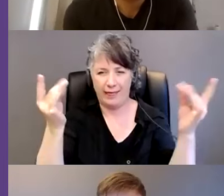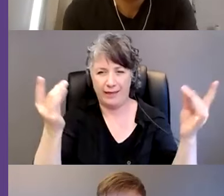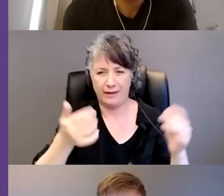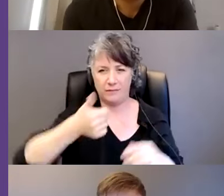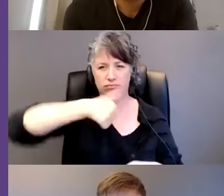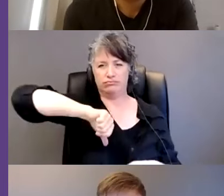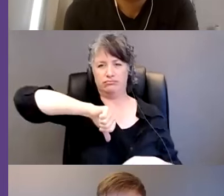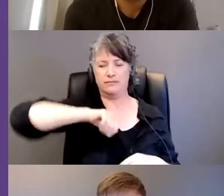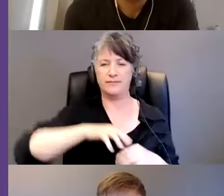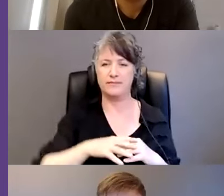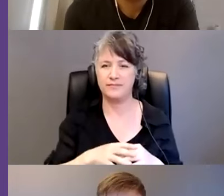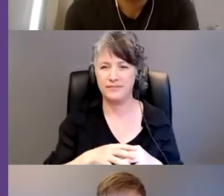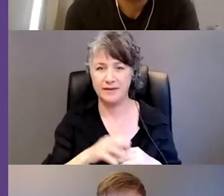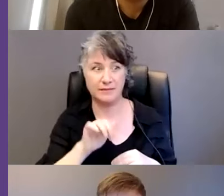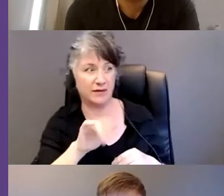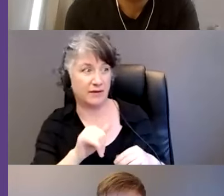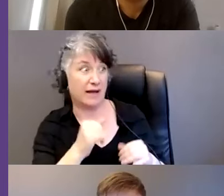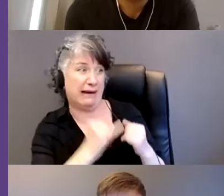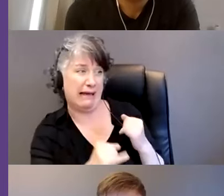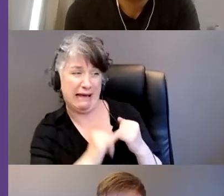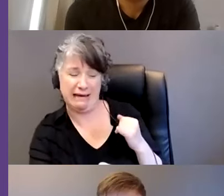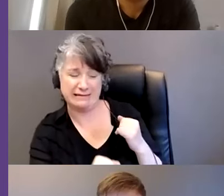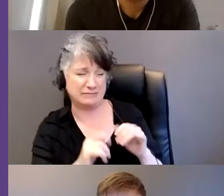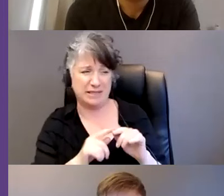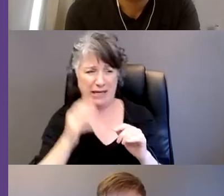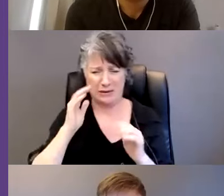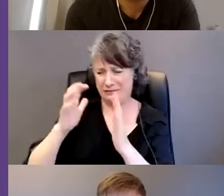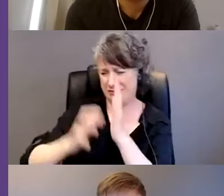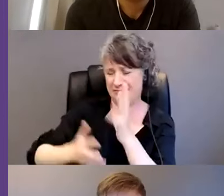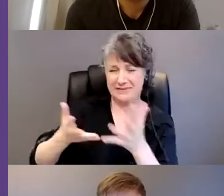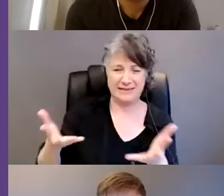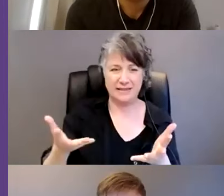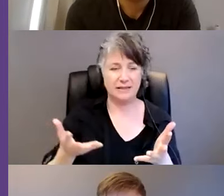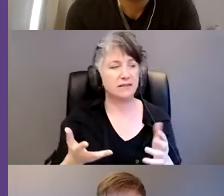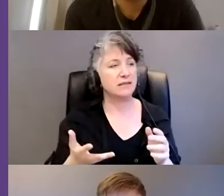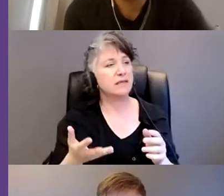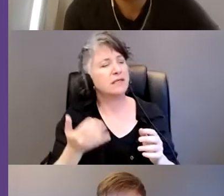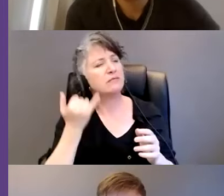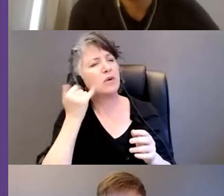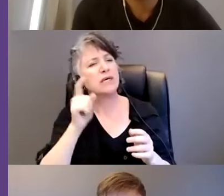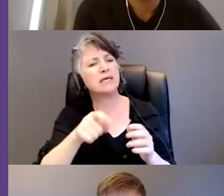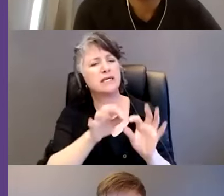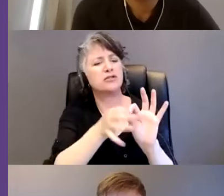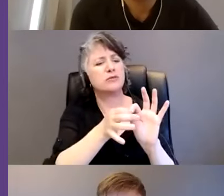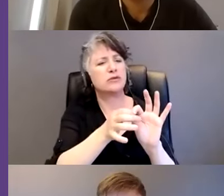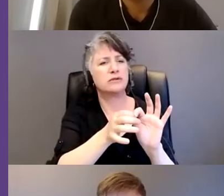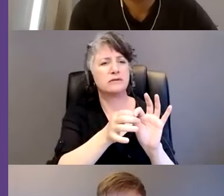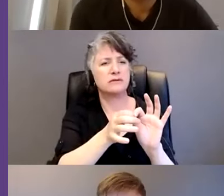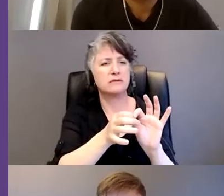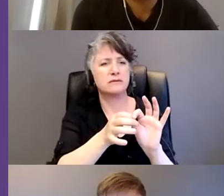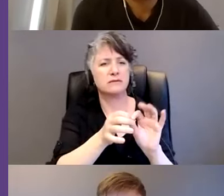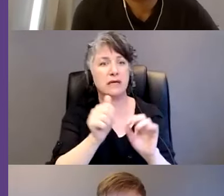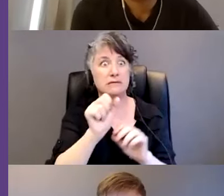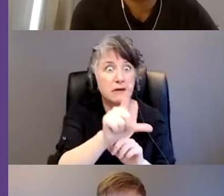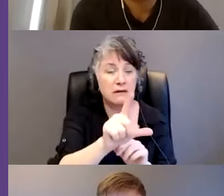even though I know we've got still so many to get to. Can a person have a translator? Maybe that be an ASL translator, a